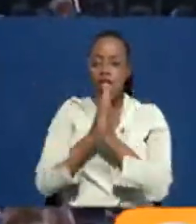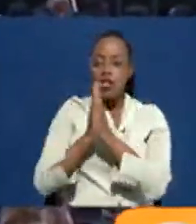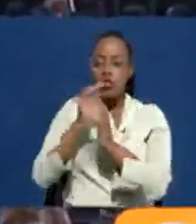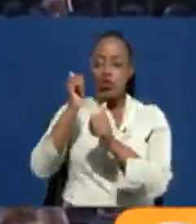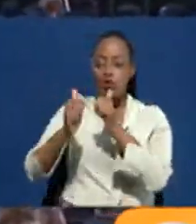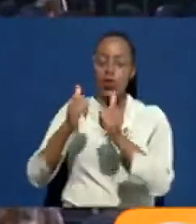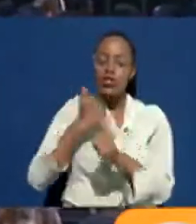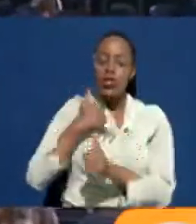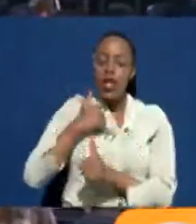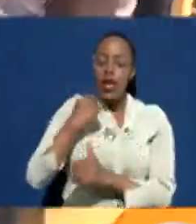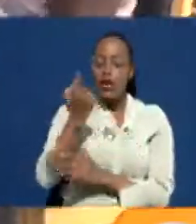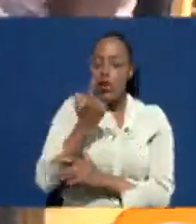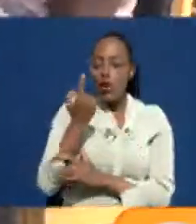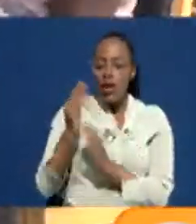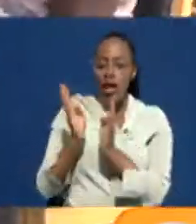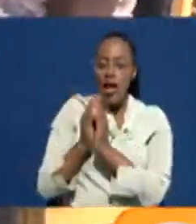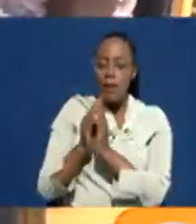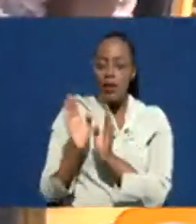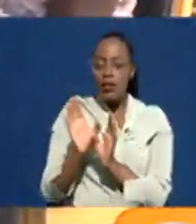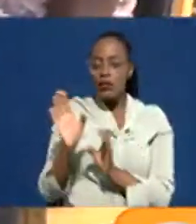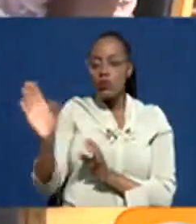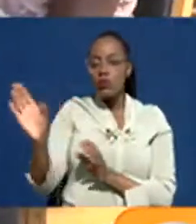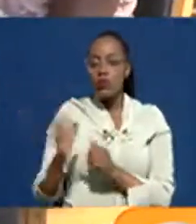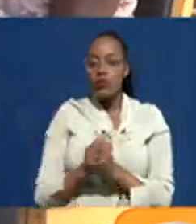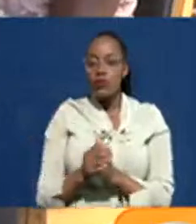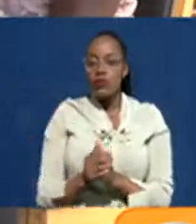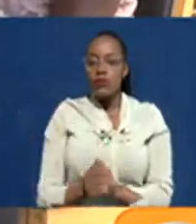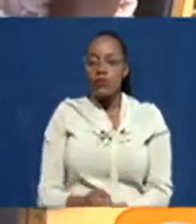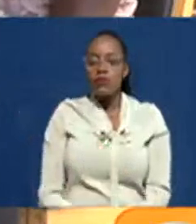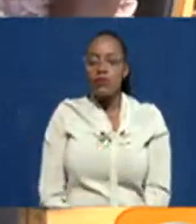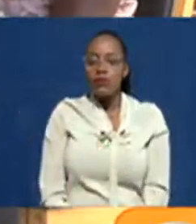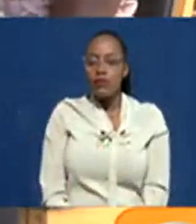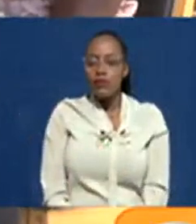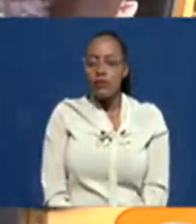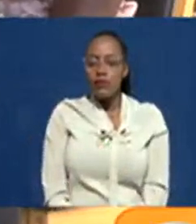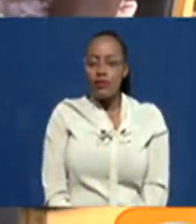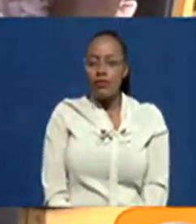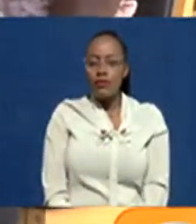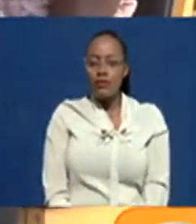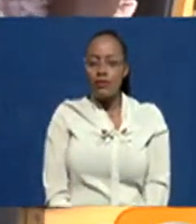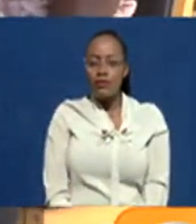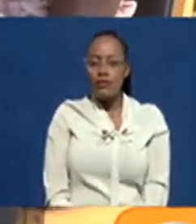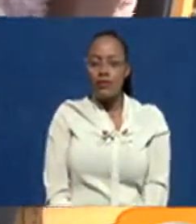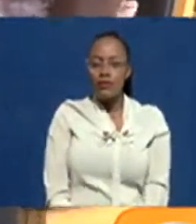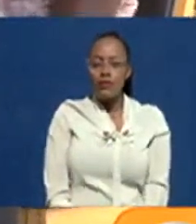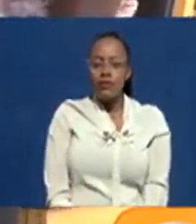only be a side event. Agnes Oloo, Chola, Citizen TV.